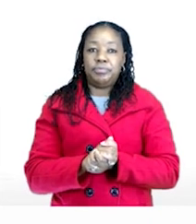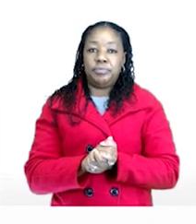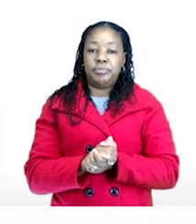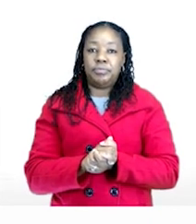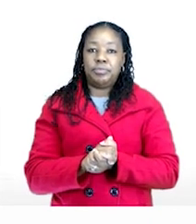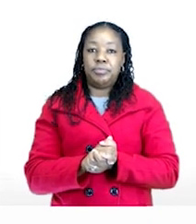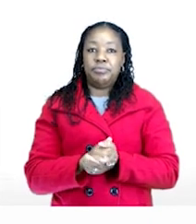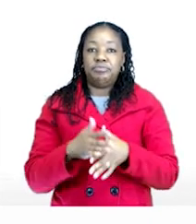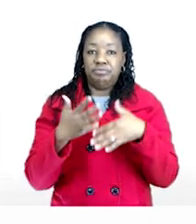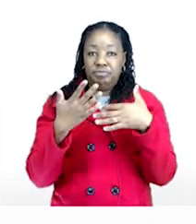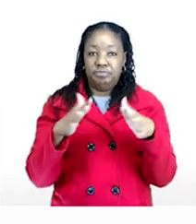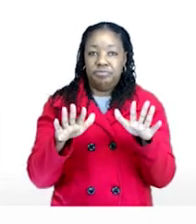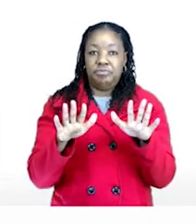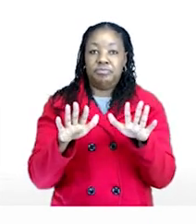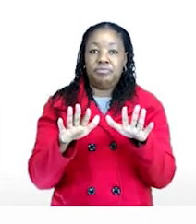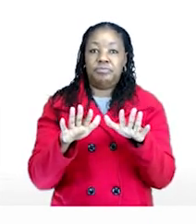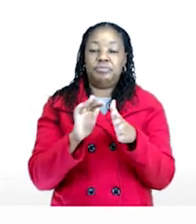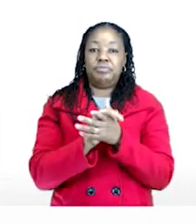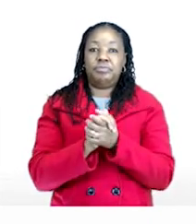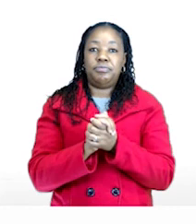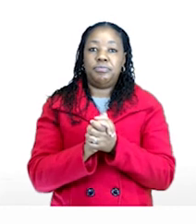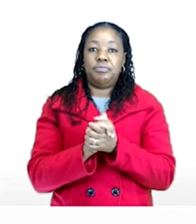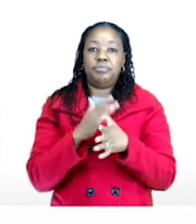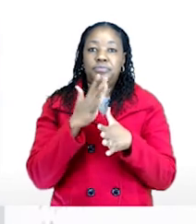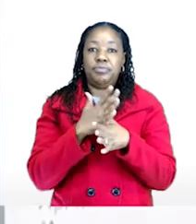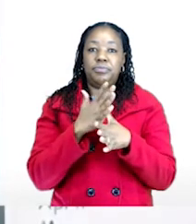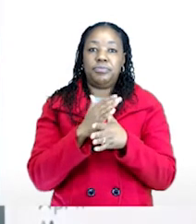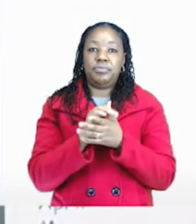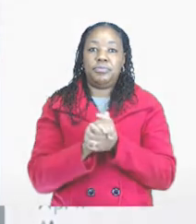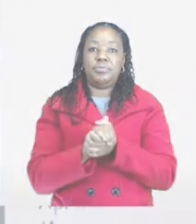This is the end of lesson 5. Well done.